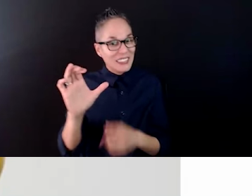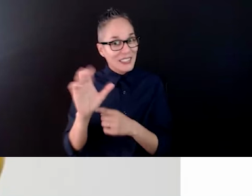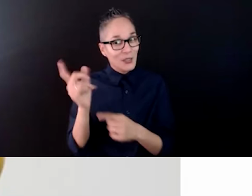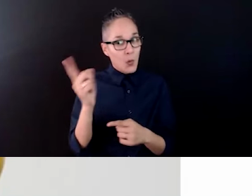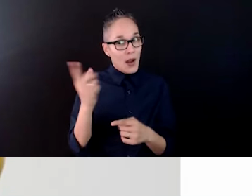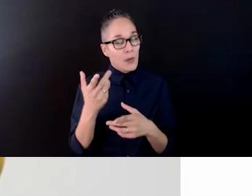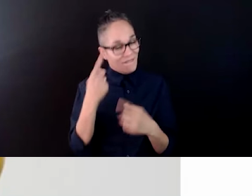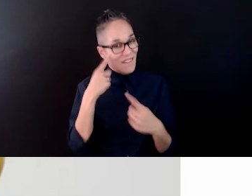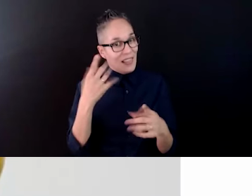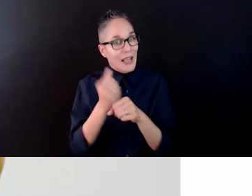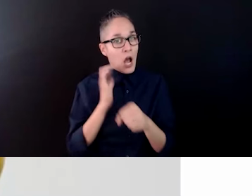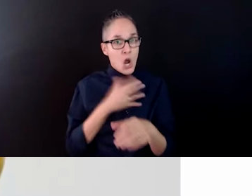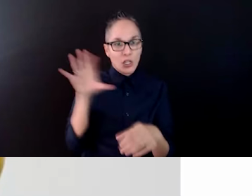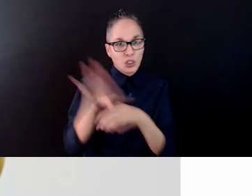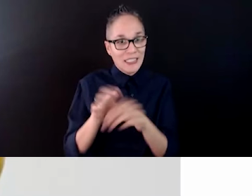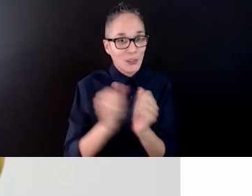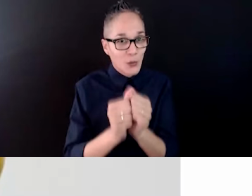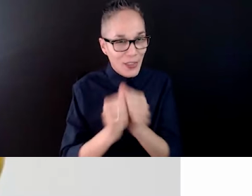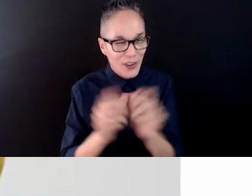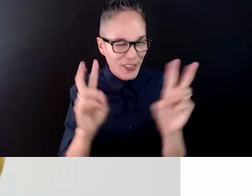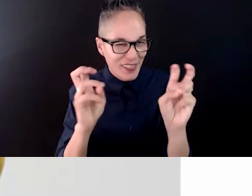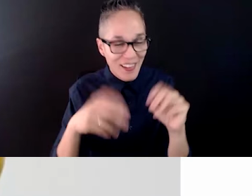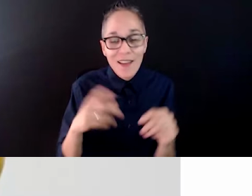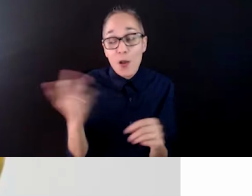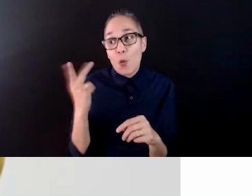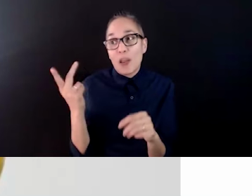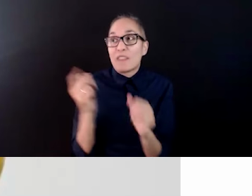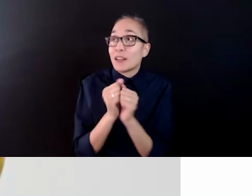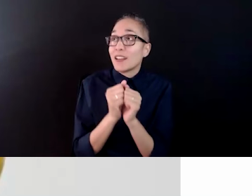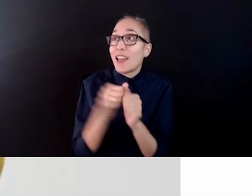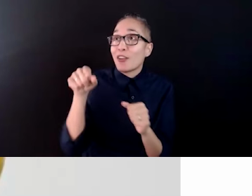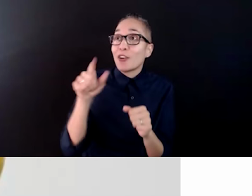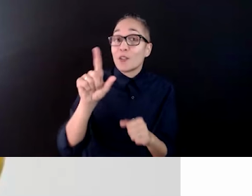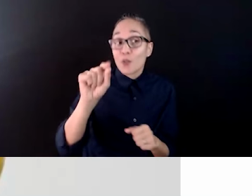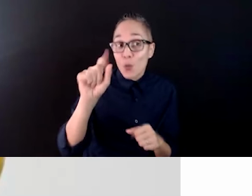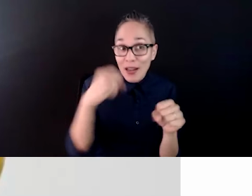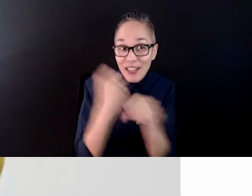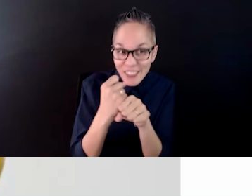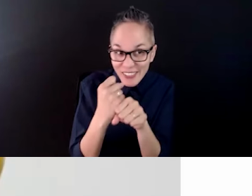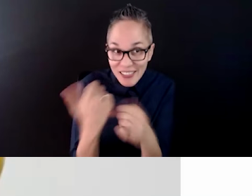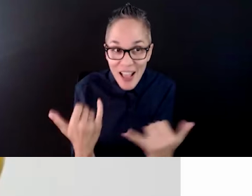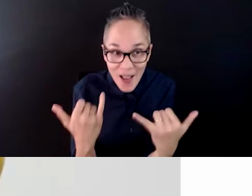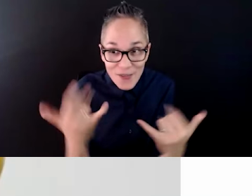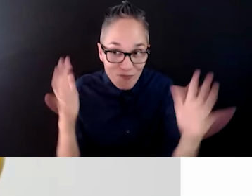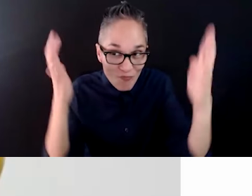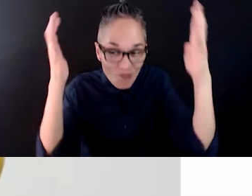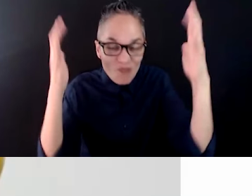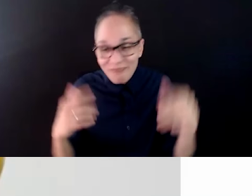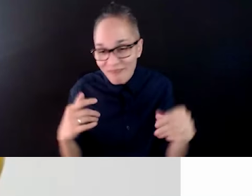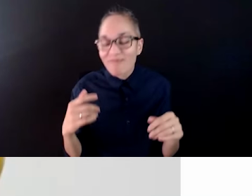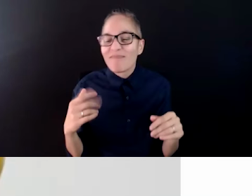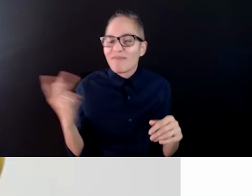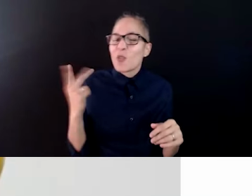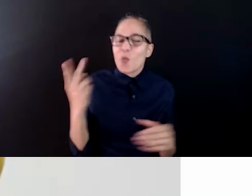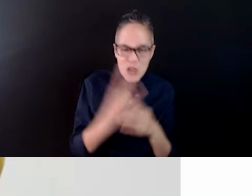shit together. And then we've been together in March, it'll be 20 years. So, we both felt we